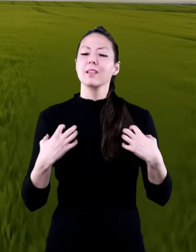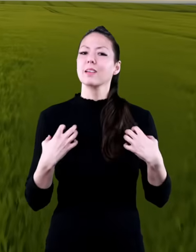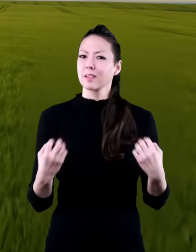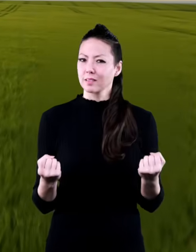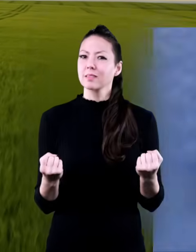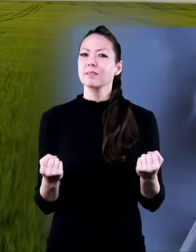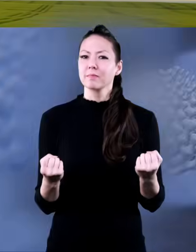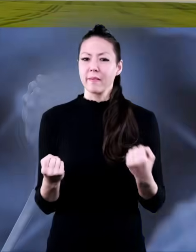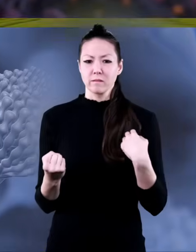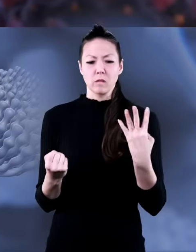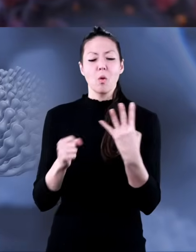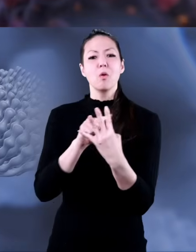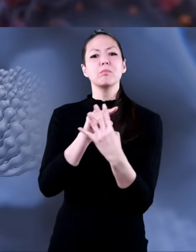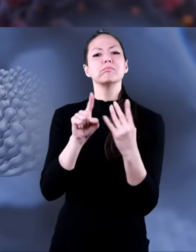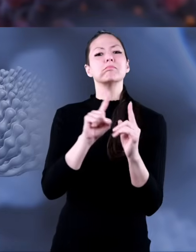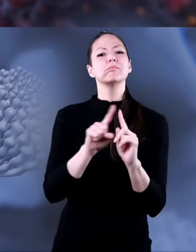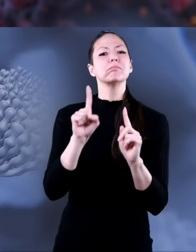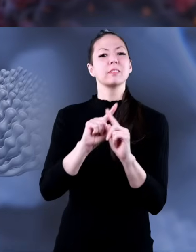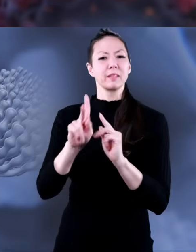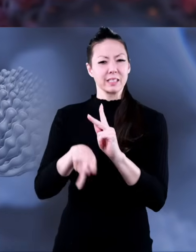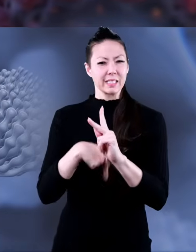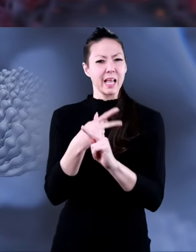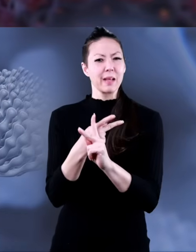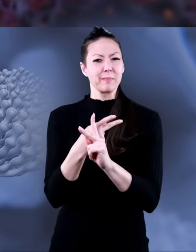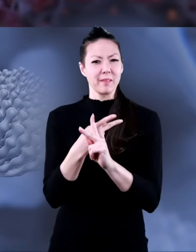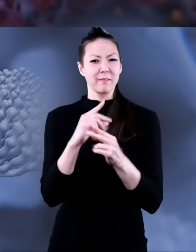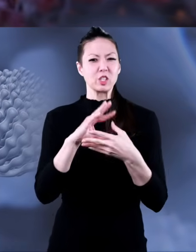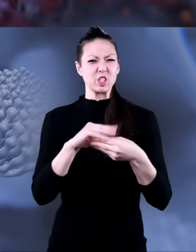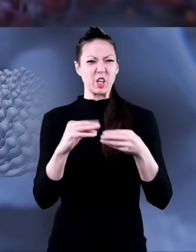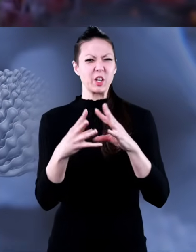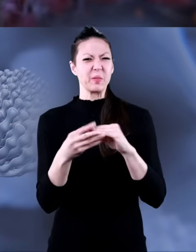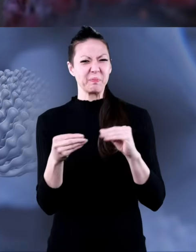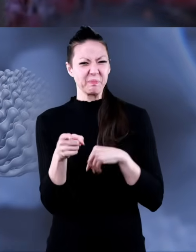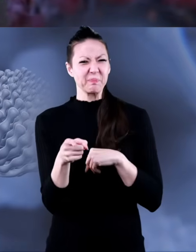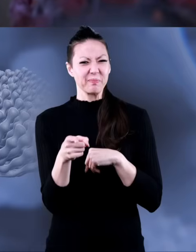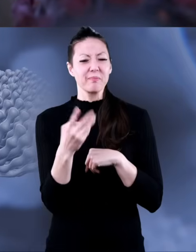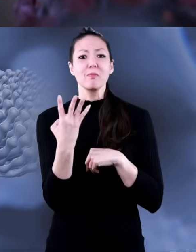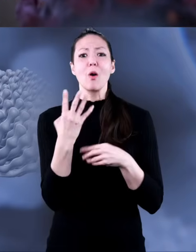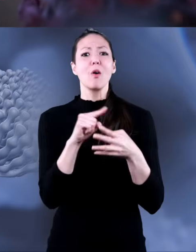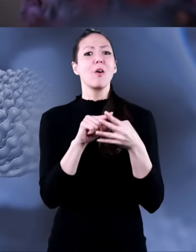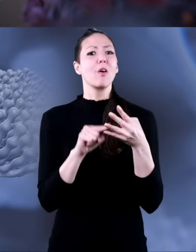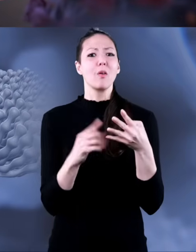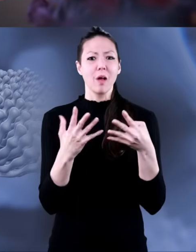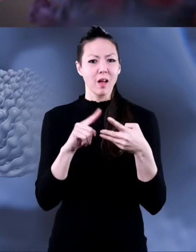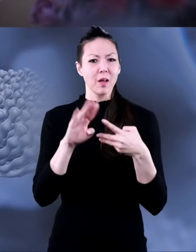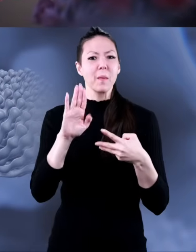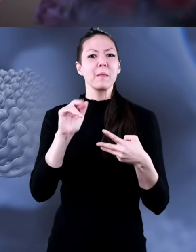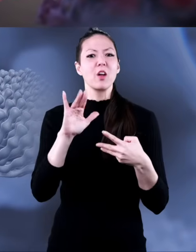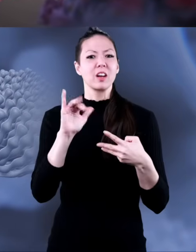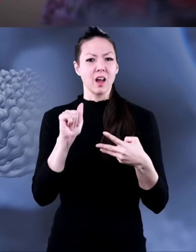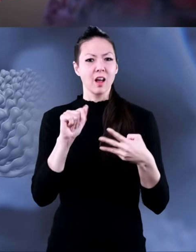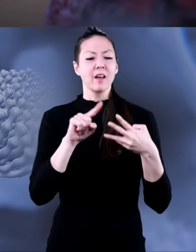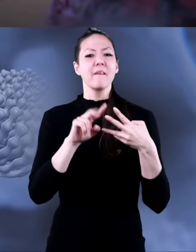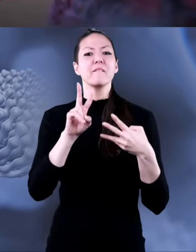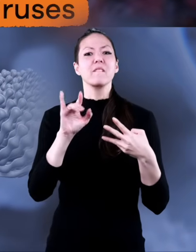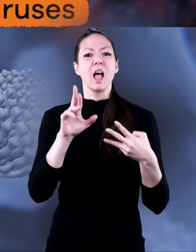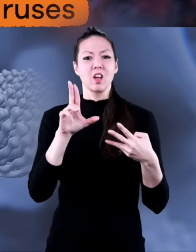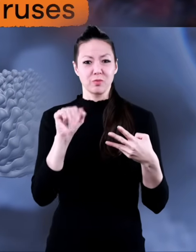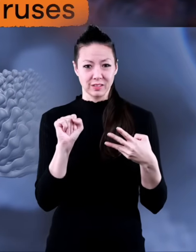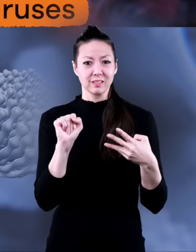there are four different types of germs these four types are called bacteria